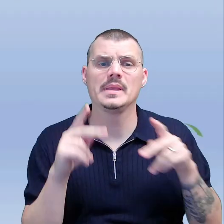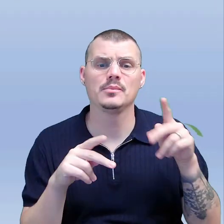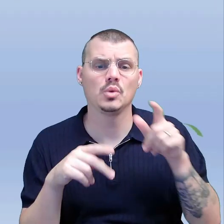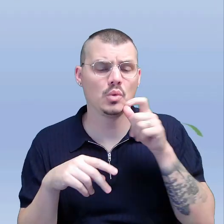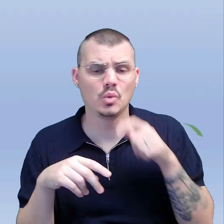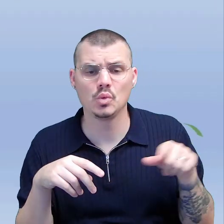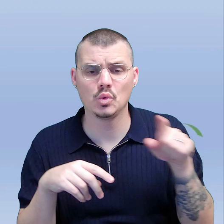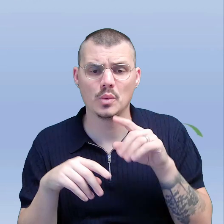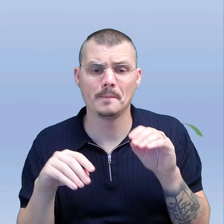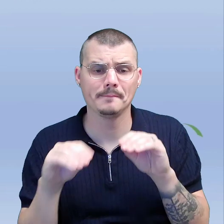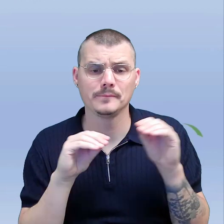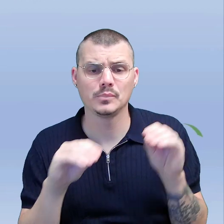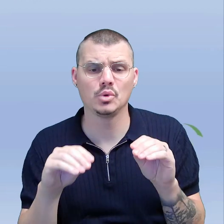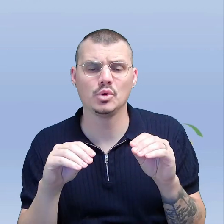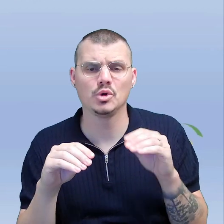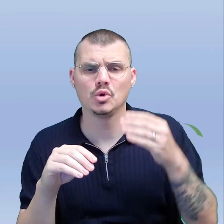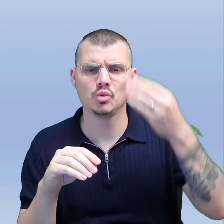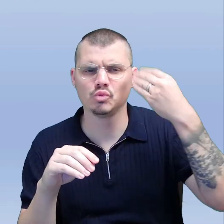People who put